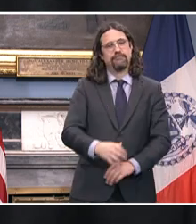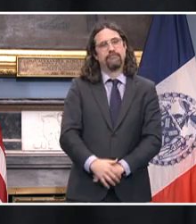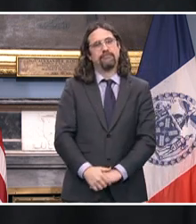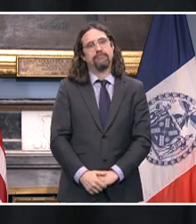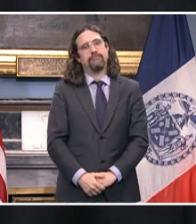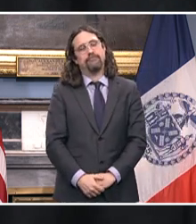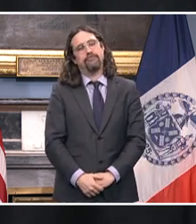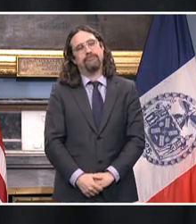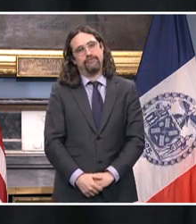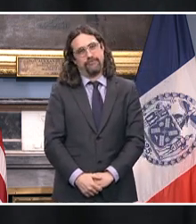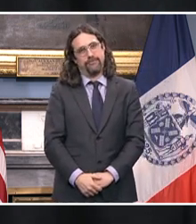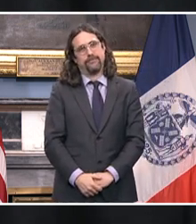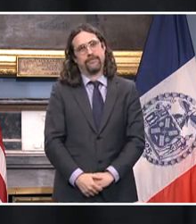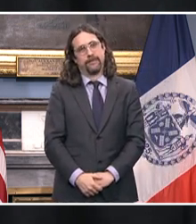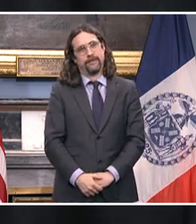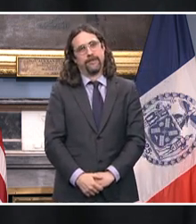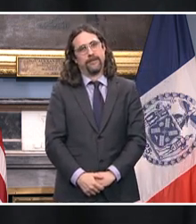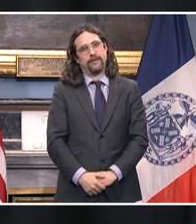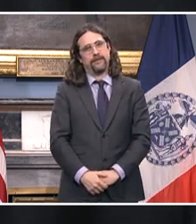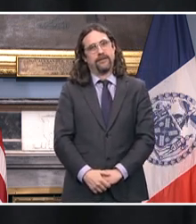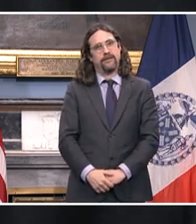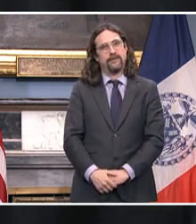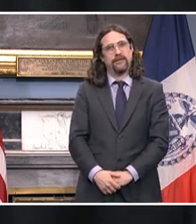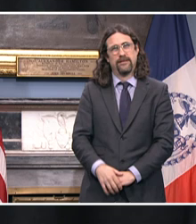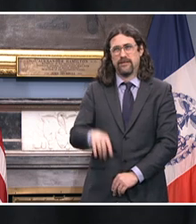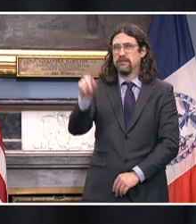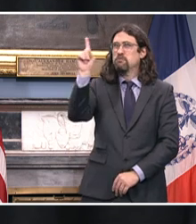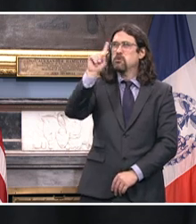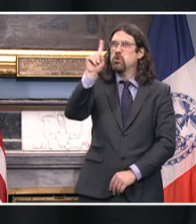and we've learned a lot the last few days.